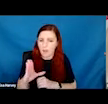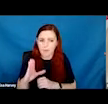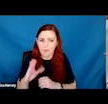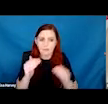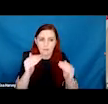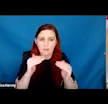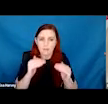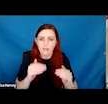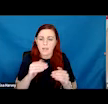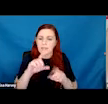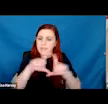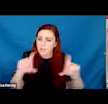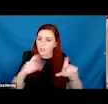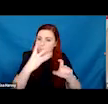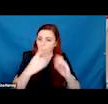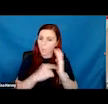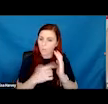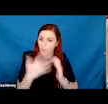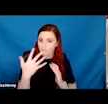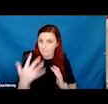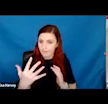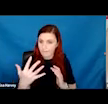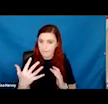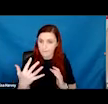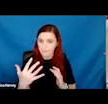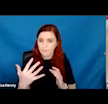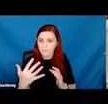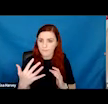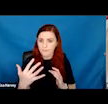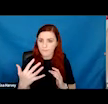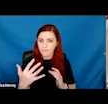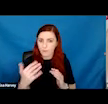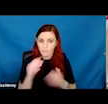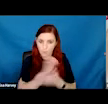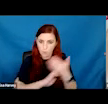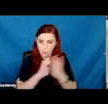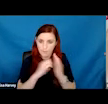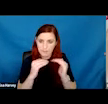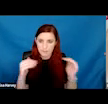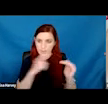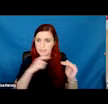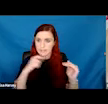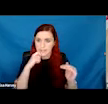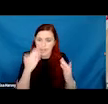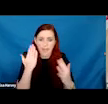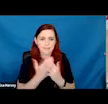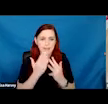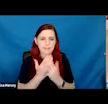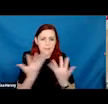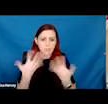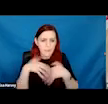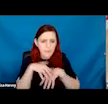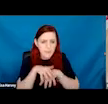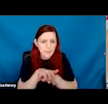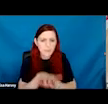Section 4.5 of the European standard states that accessibility should be integrated at all stages